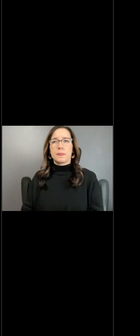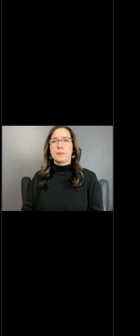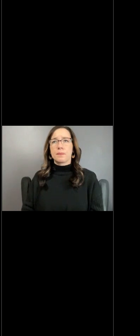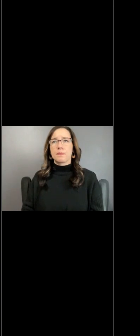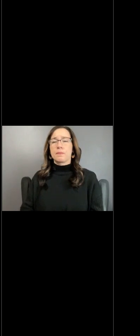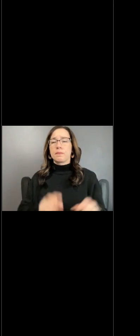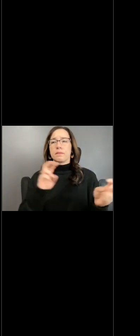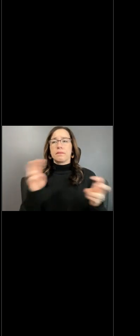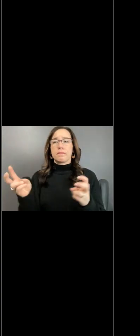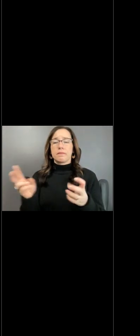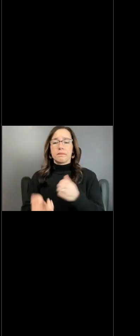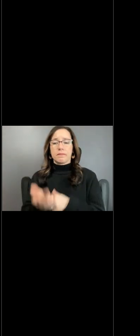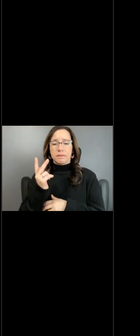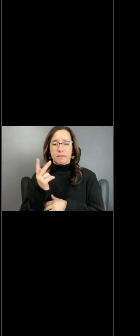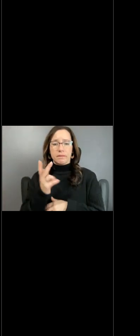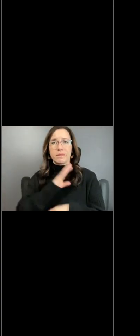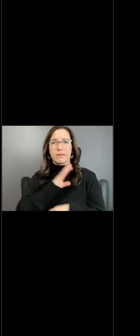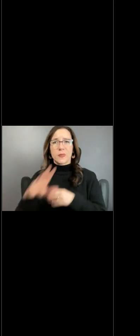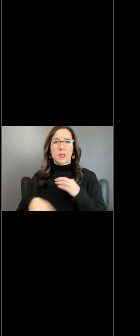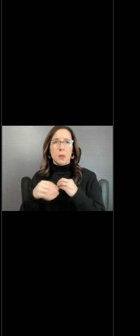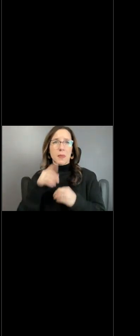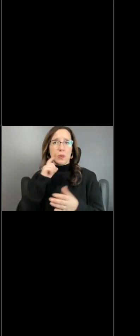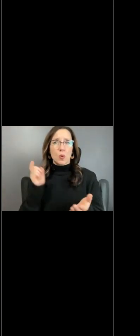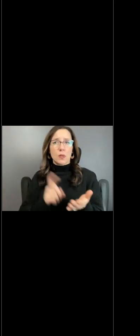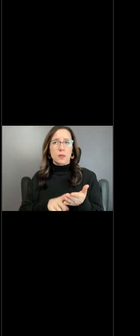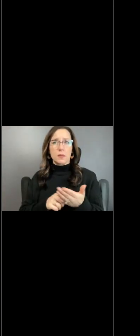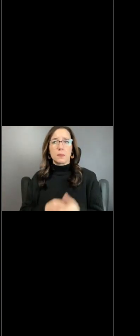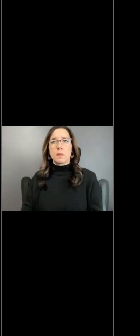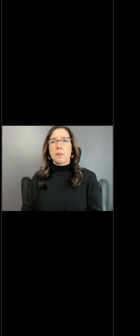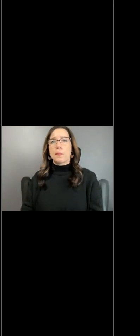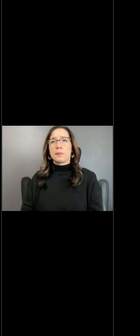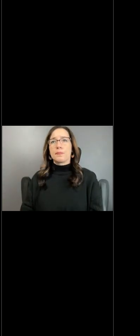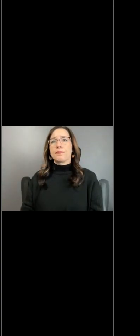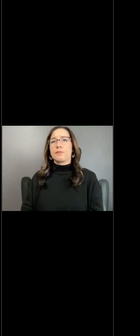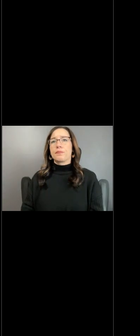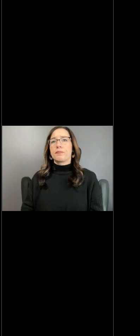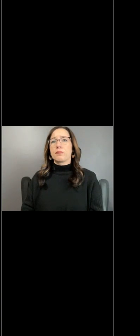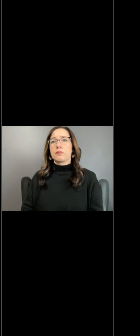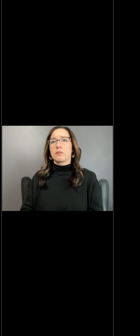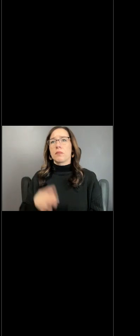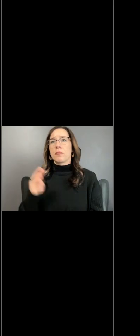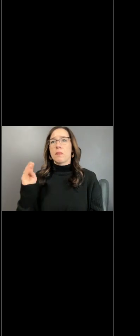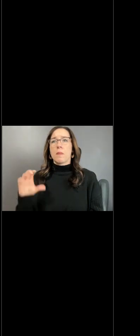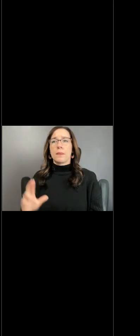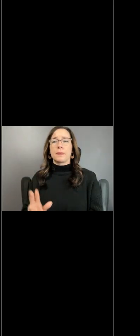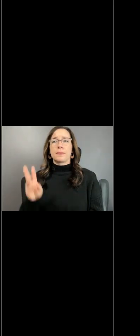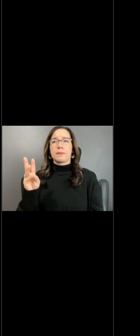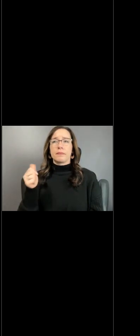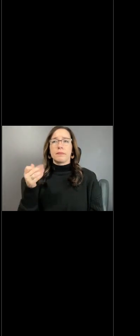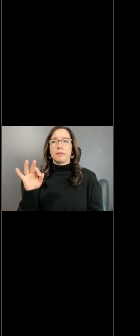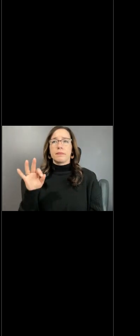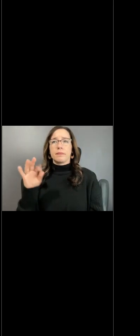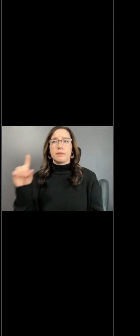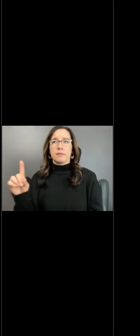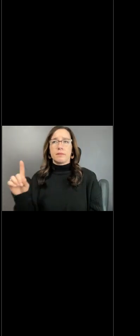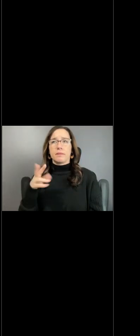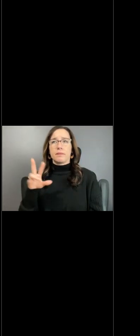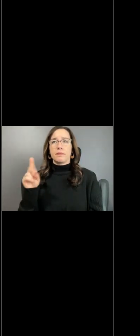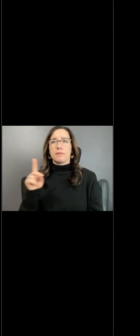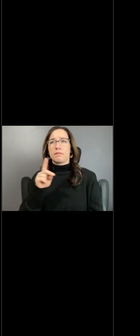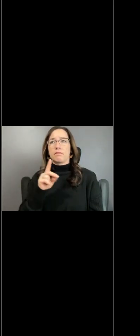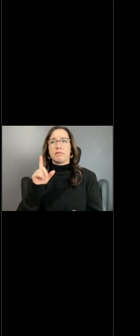Topic 3, the supplemental notice. On March 6, 1991,